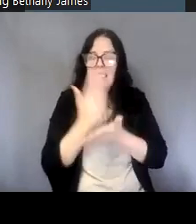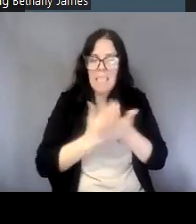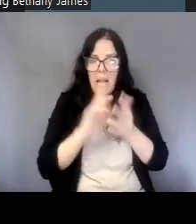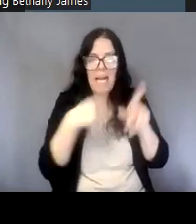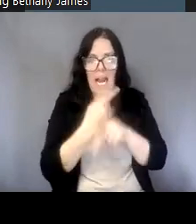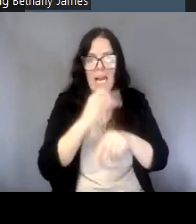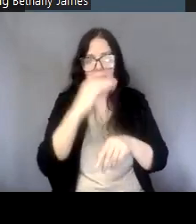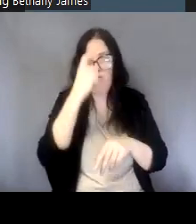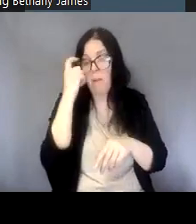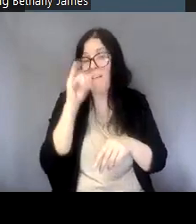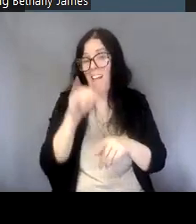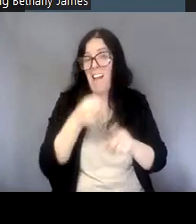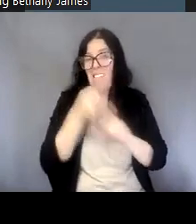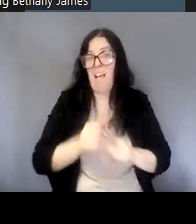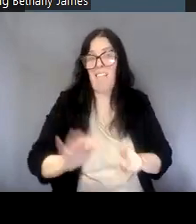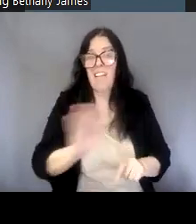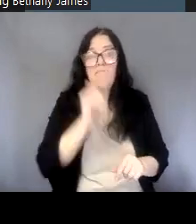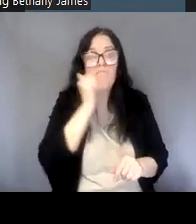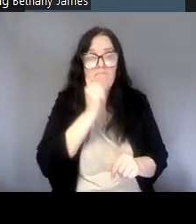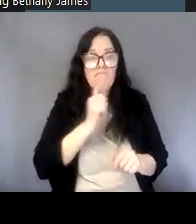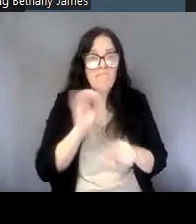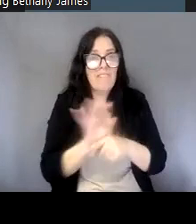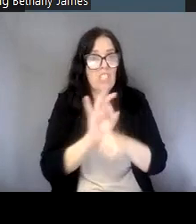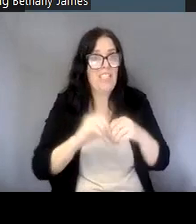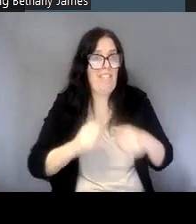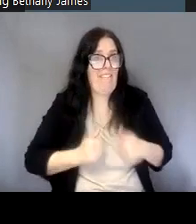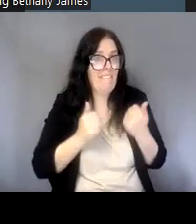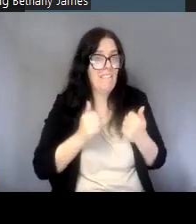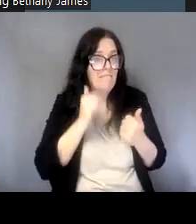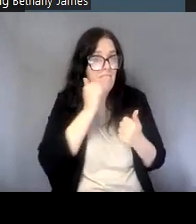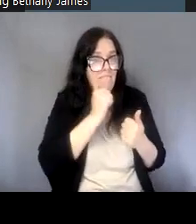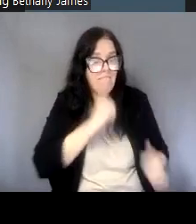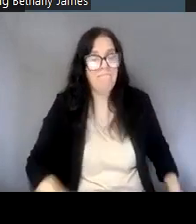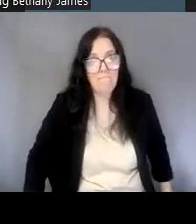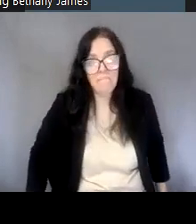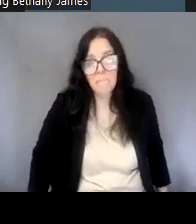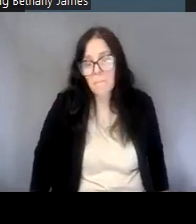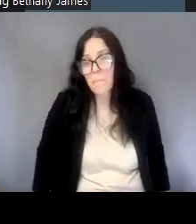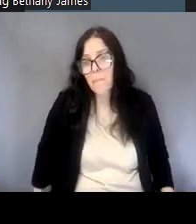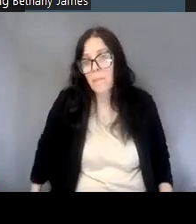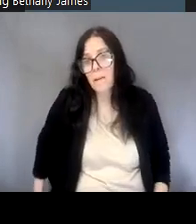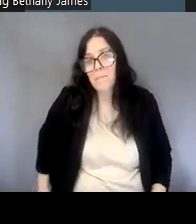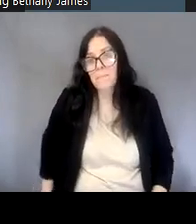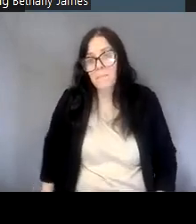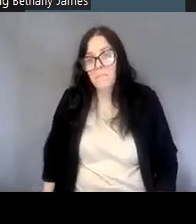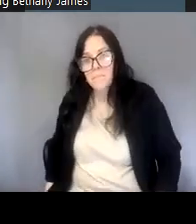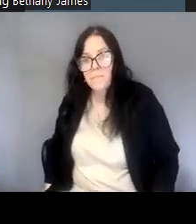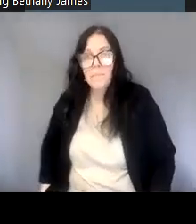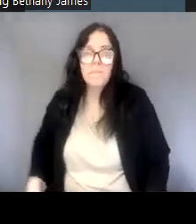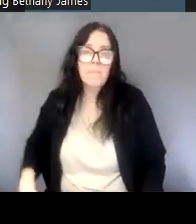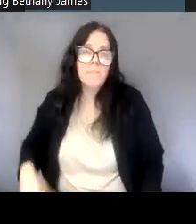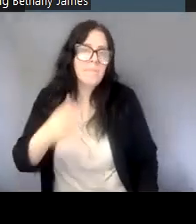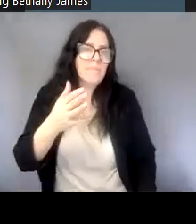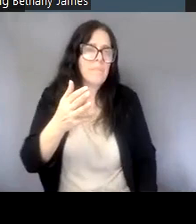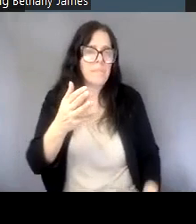is impacting their ability to function well. And so when you look at, for example, kids coming out of